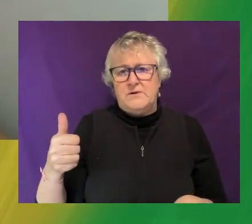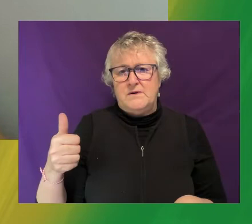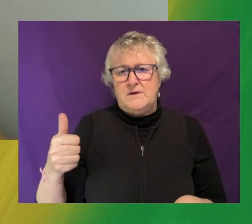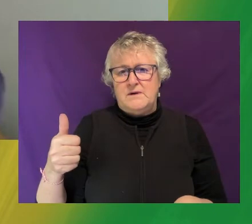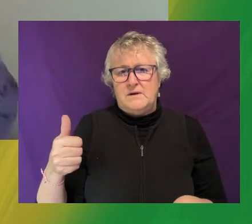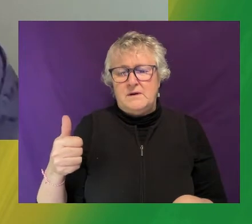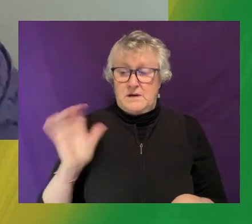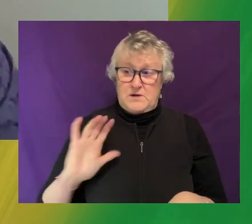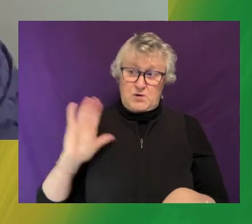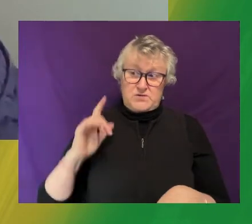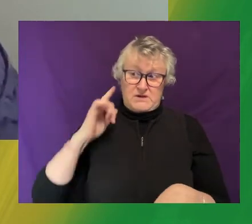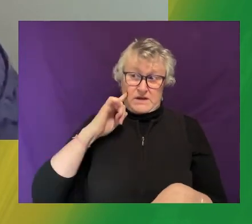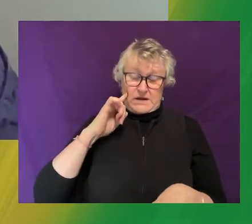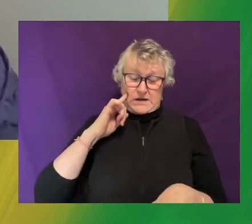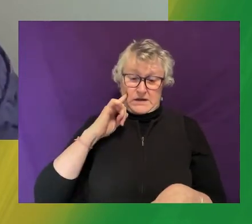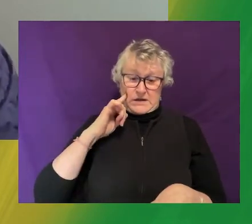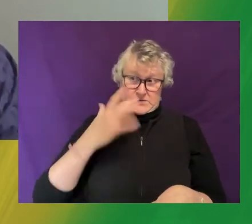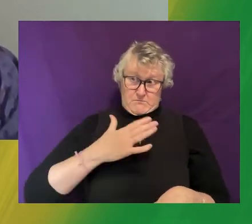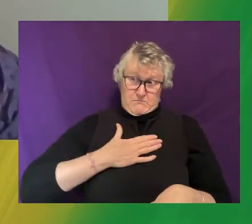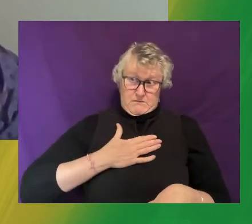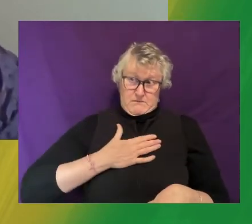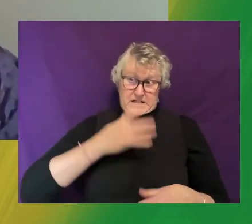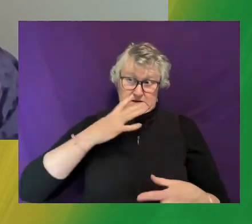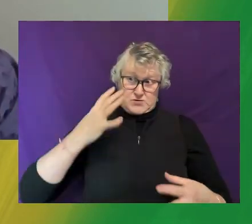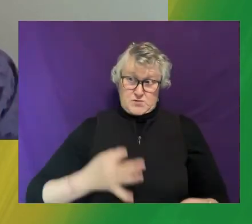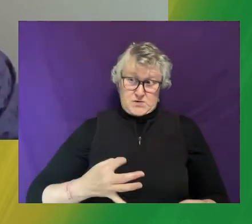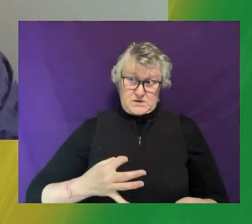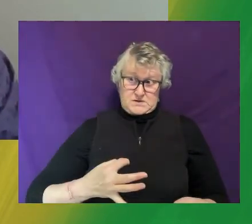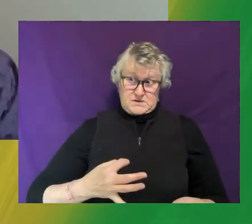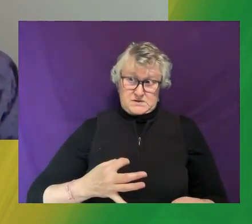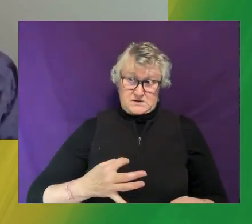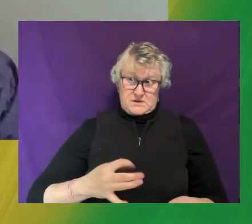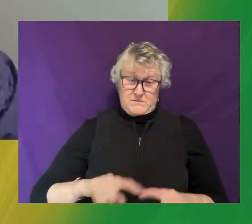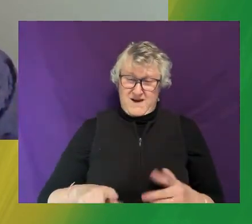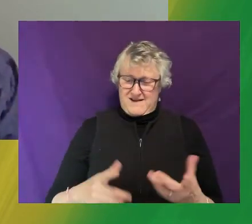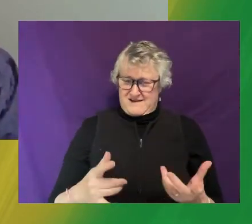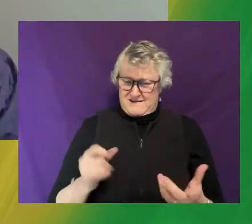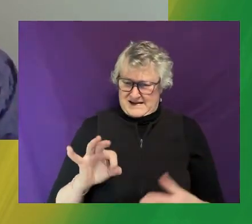does bearing my talents do you or I any good?